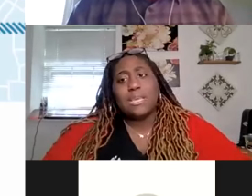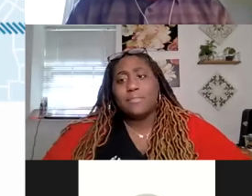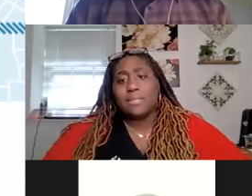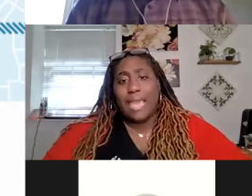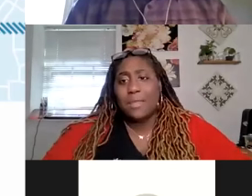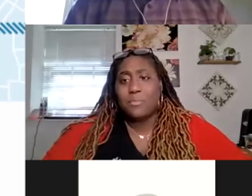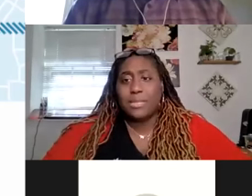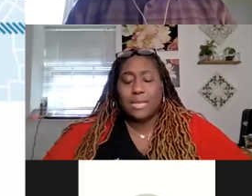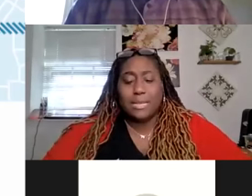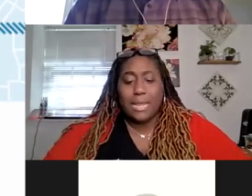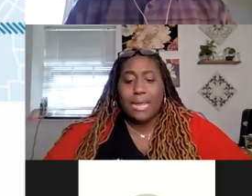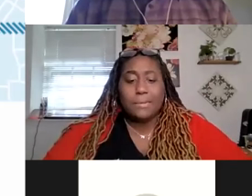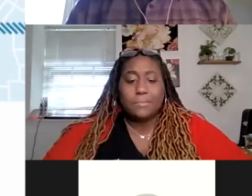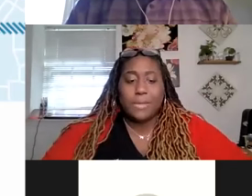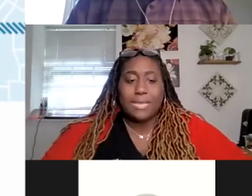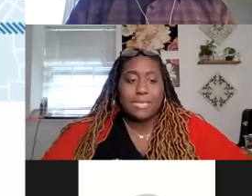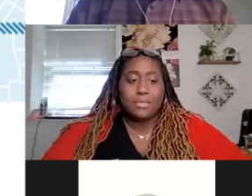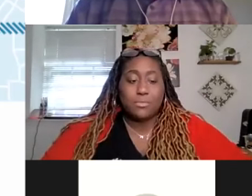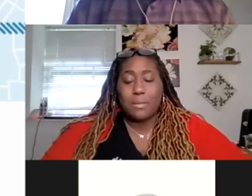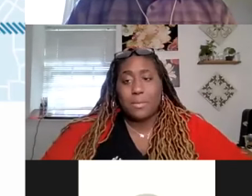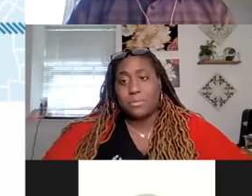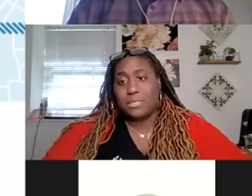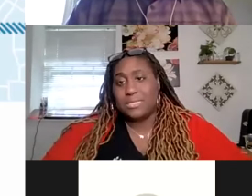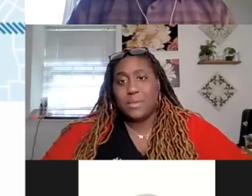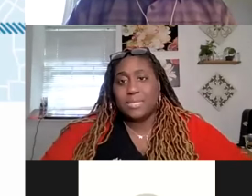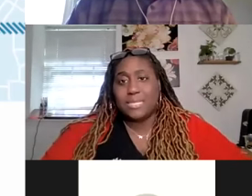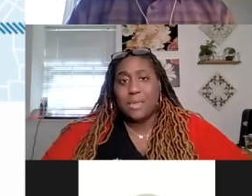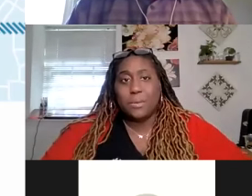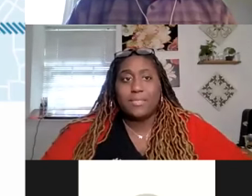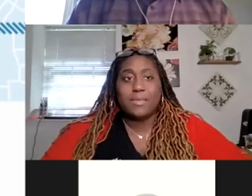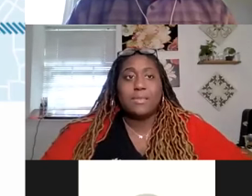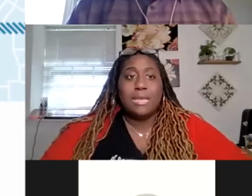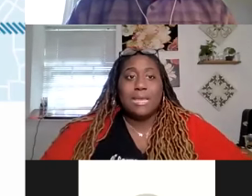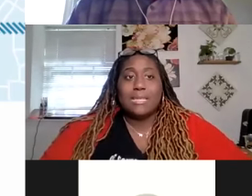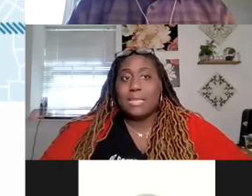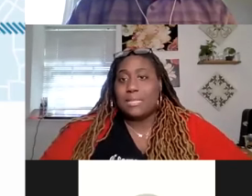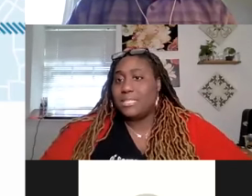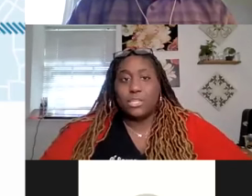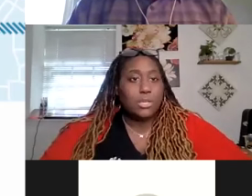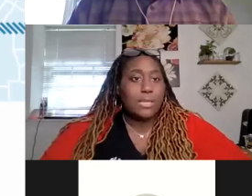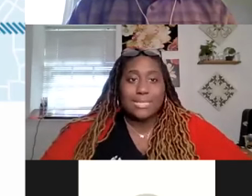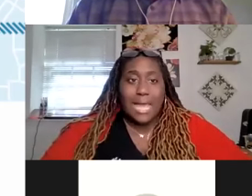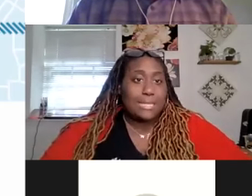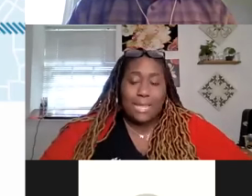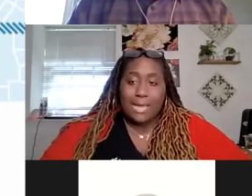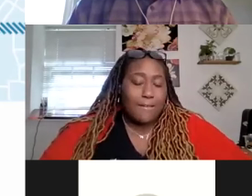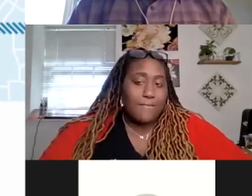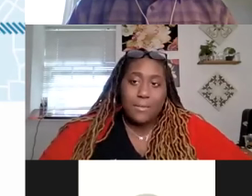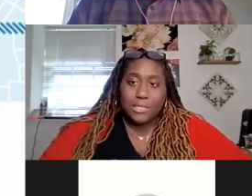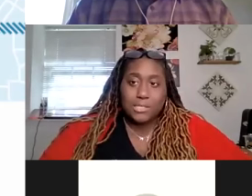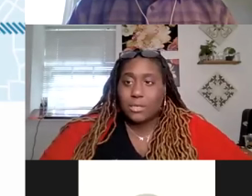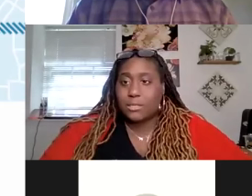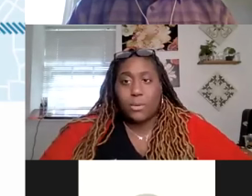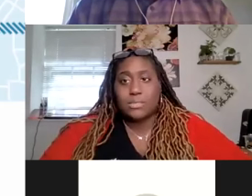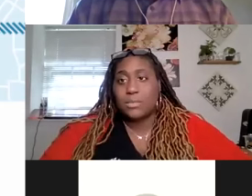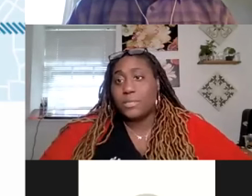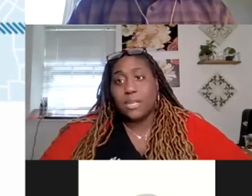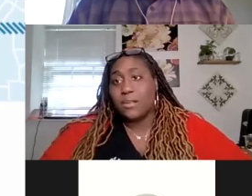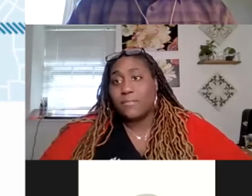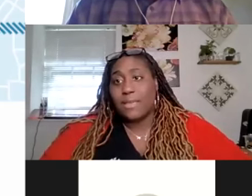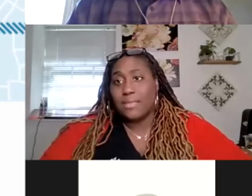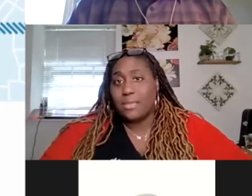And it most definitely can be done. I think the right people need to be at the table. I think they need to look exactly like our families look, the